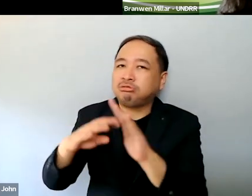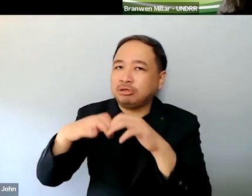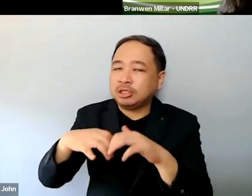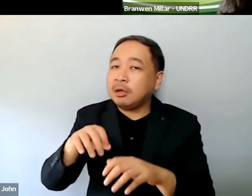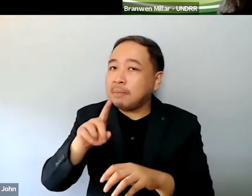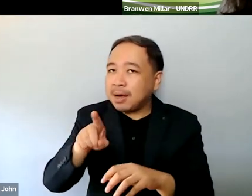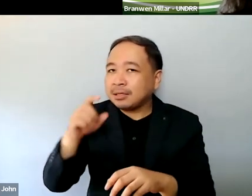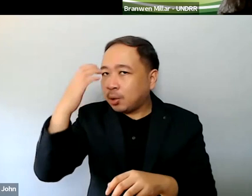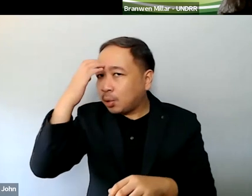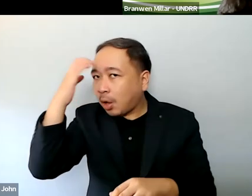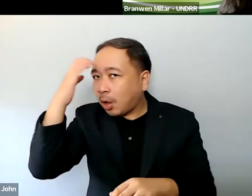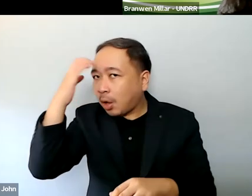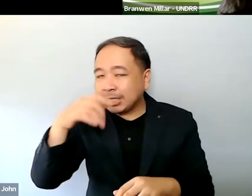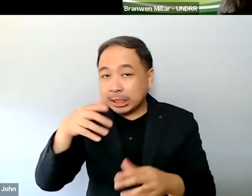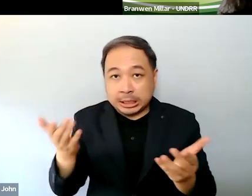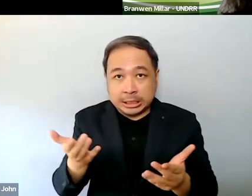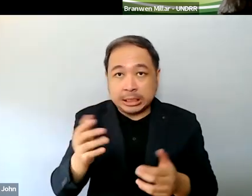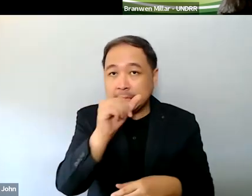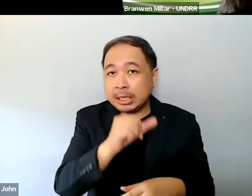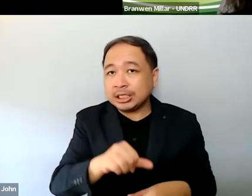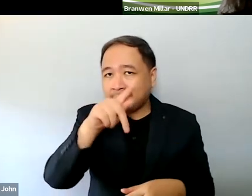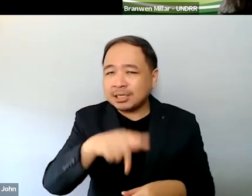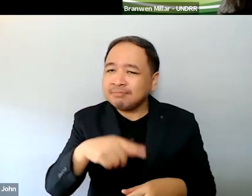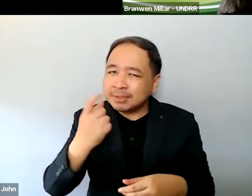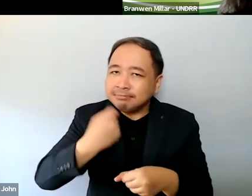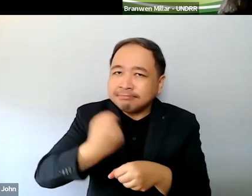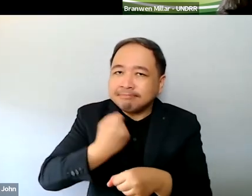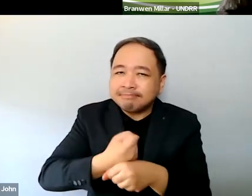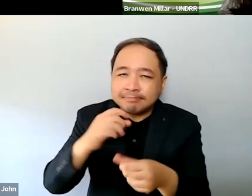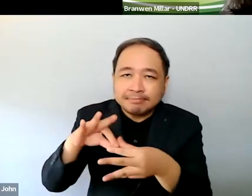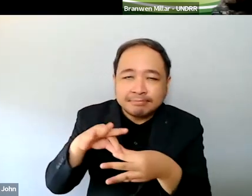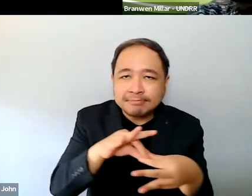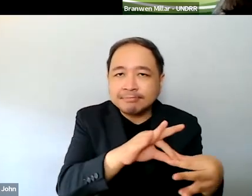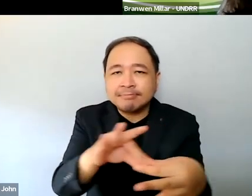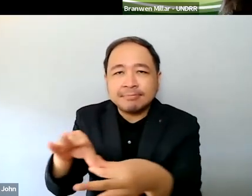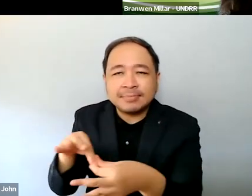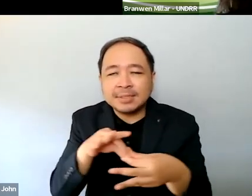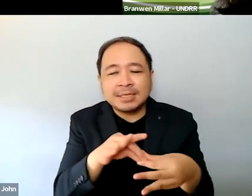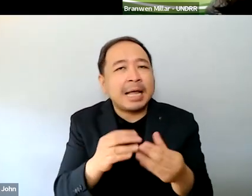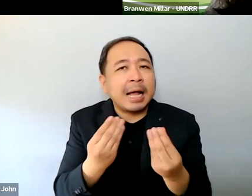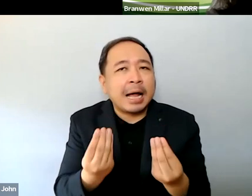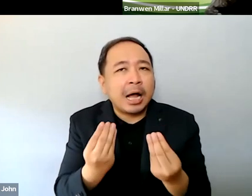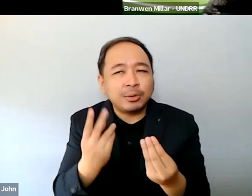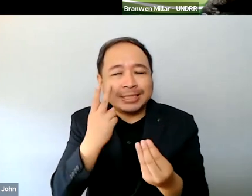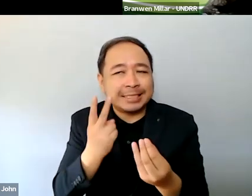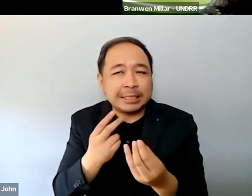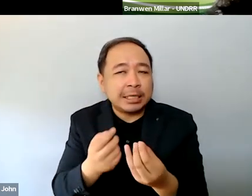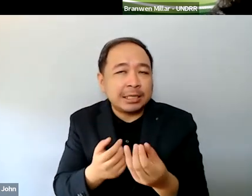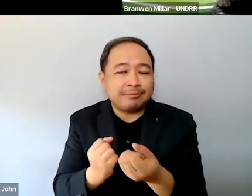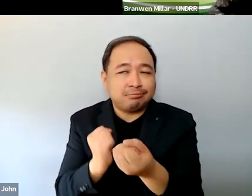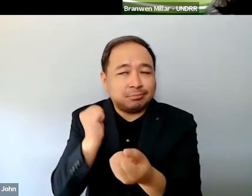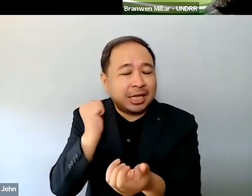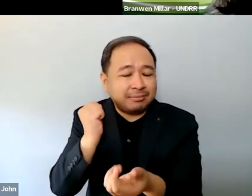by governments in the region to phase out the most hazardous pesticides and to assist farmers, and especially women farmers, to shift